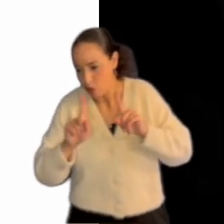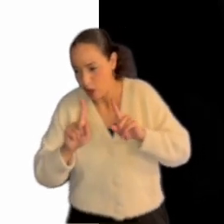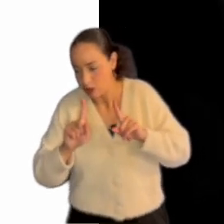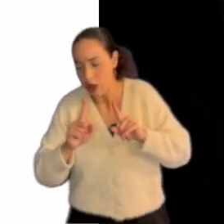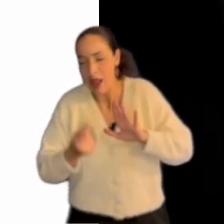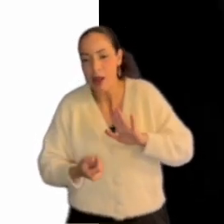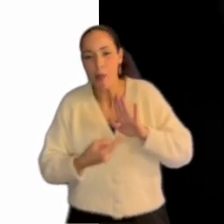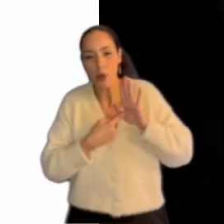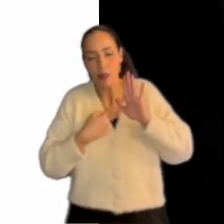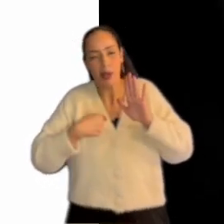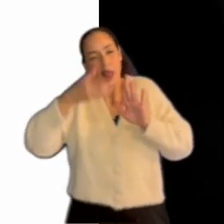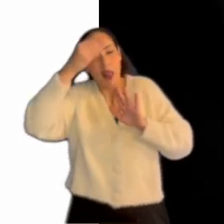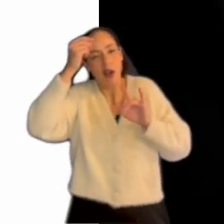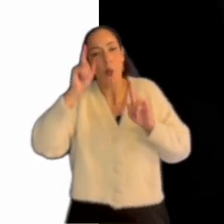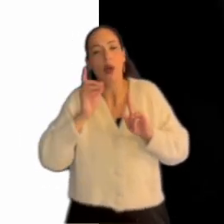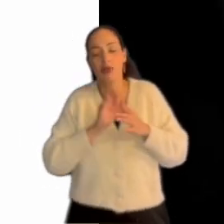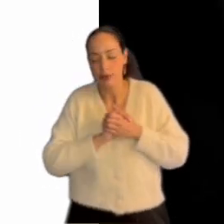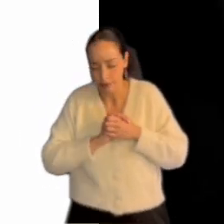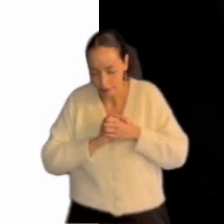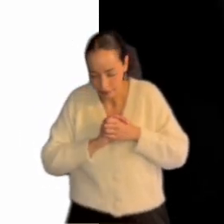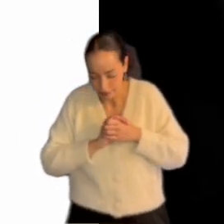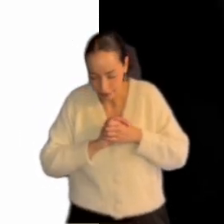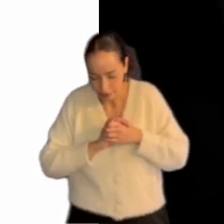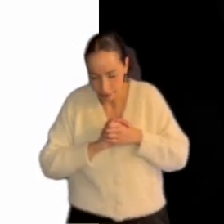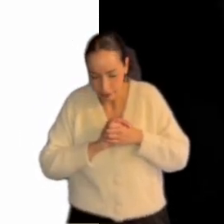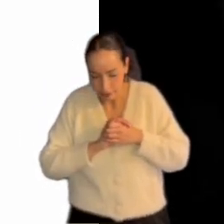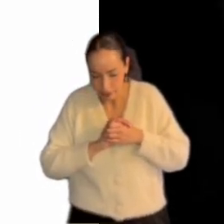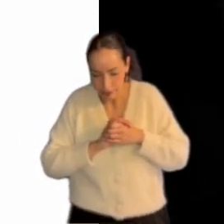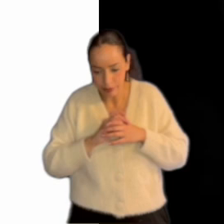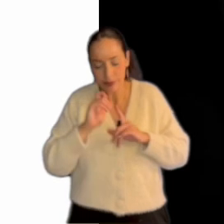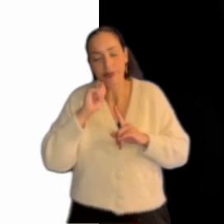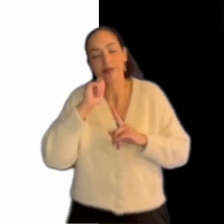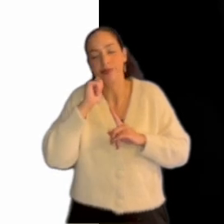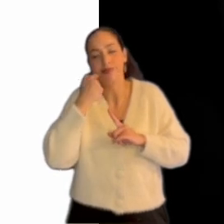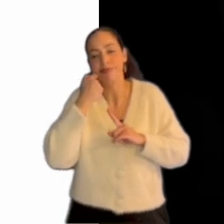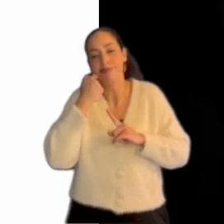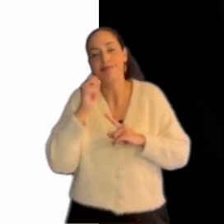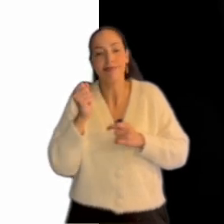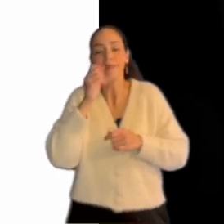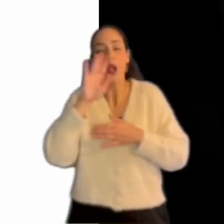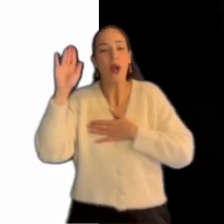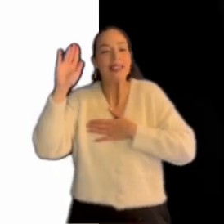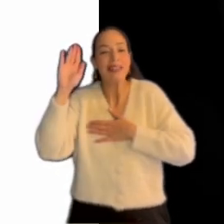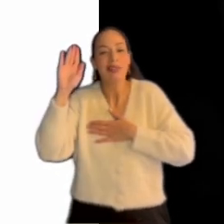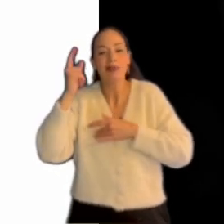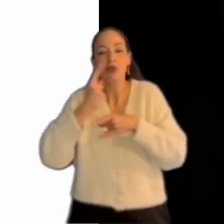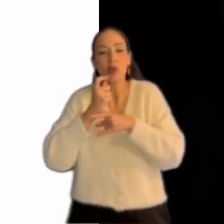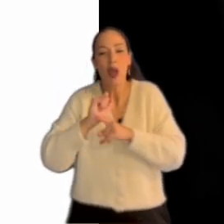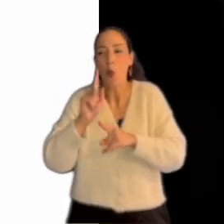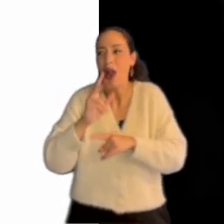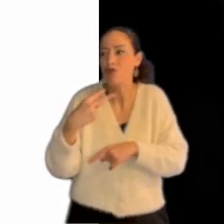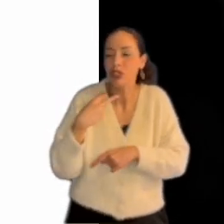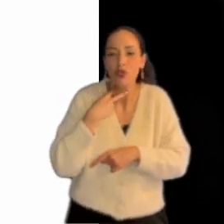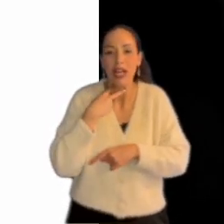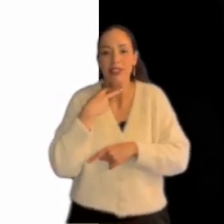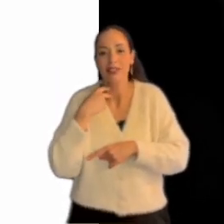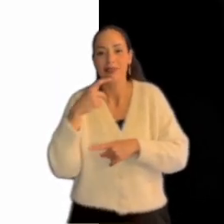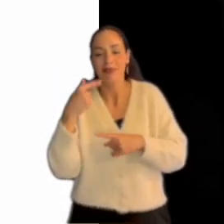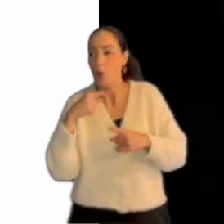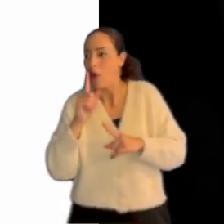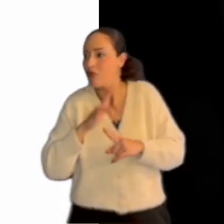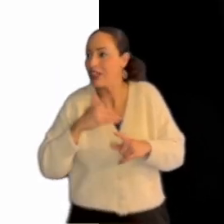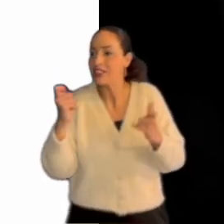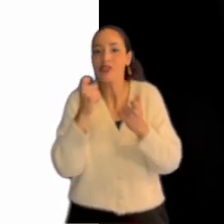learn. I will be honest in sharing my regrets, my triumphs, and those things that I should and I wish I could have done differently had I been